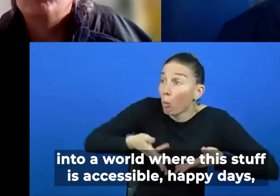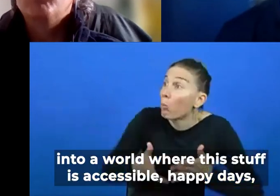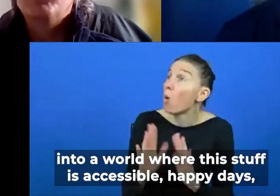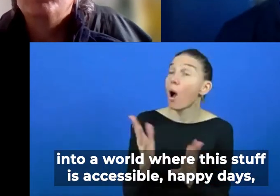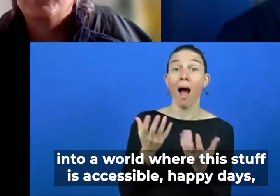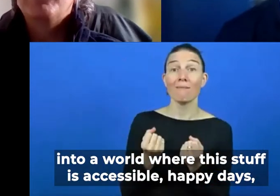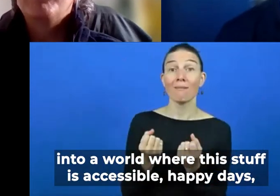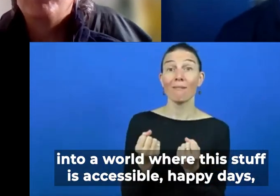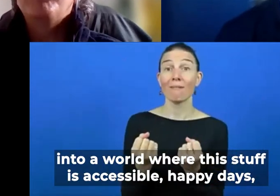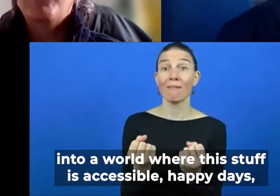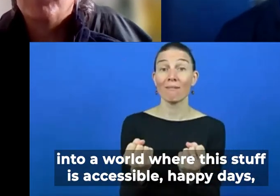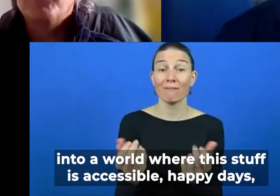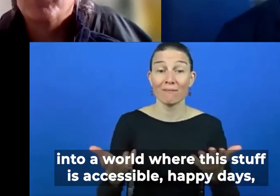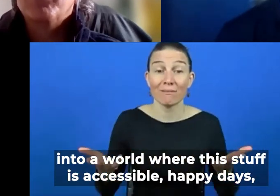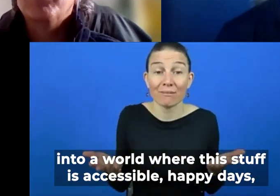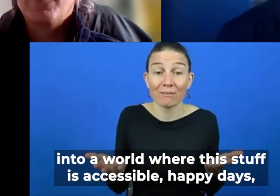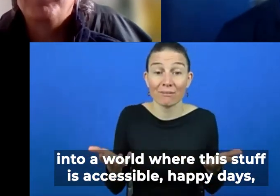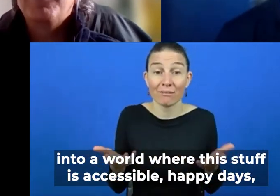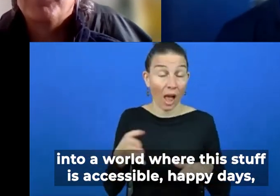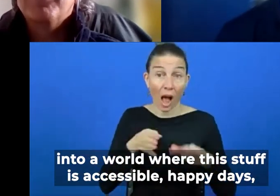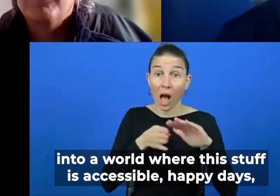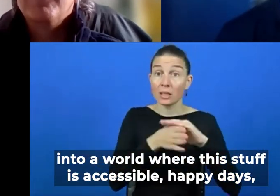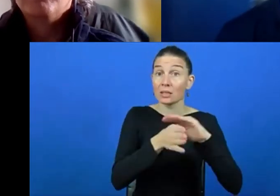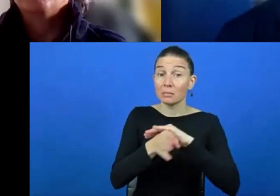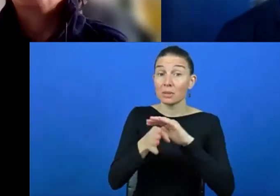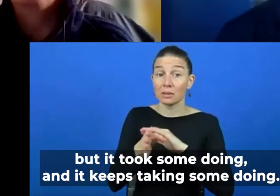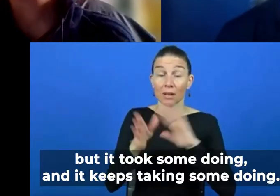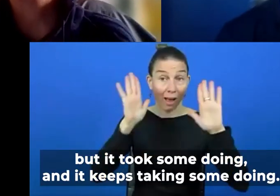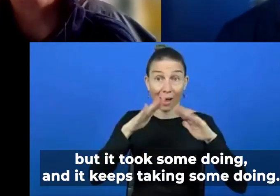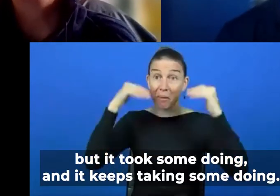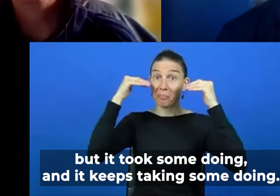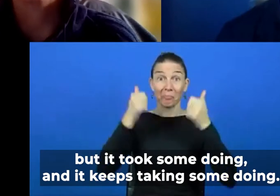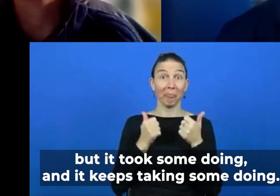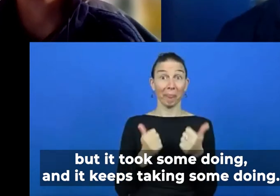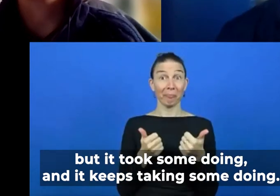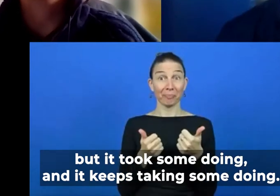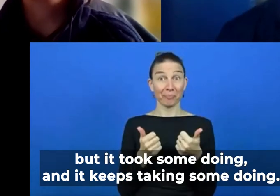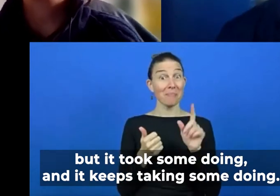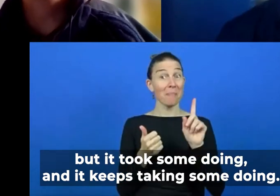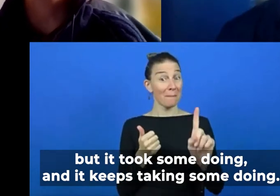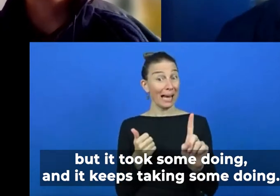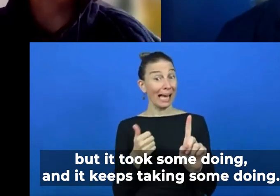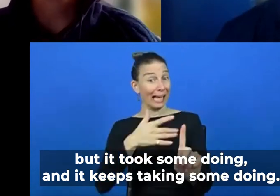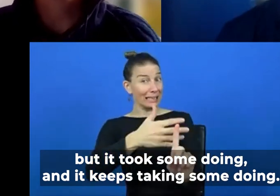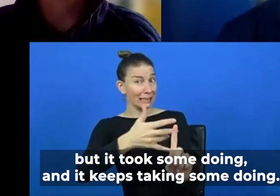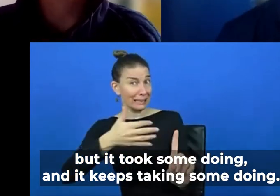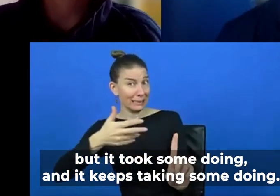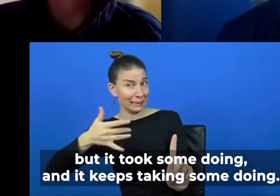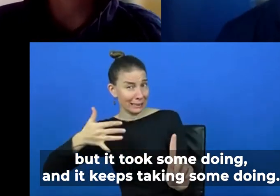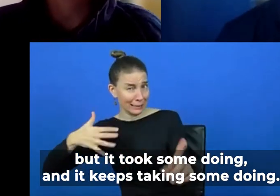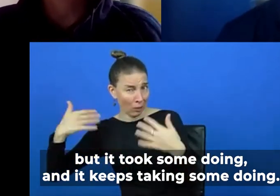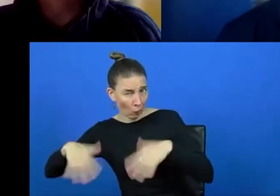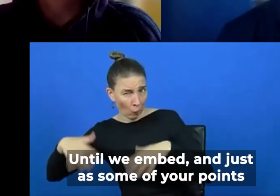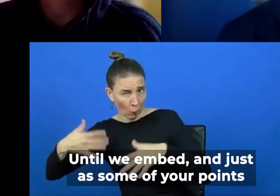they're born into a world where this stuff is accessible. Happy days. But it took some doing, and it keeps taking